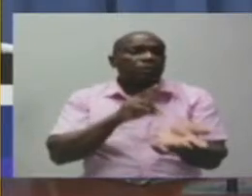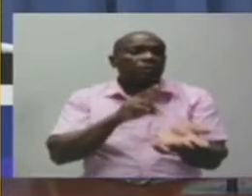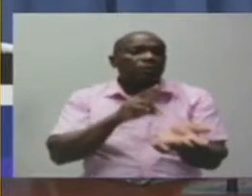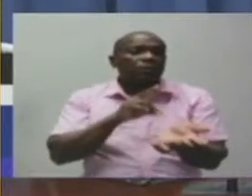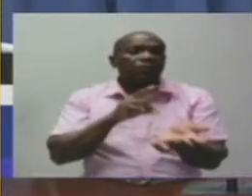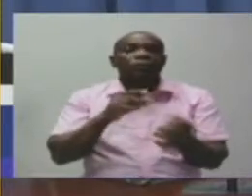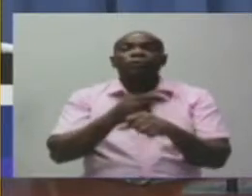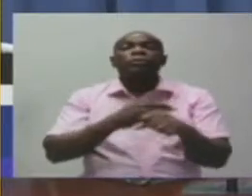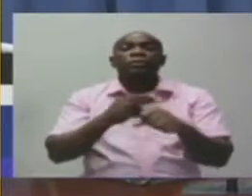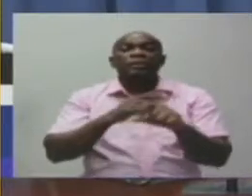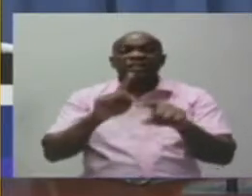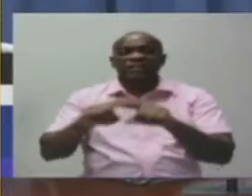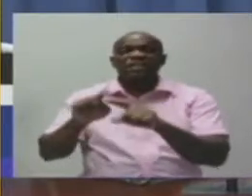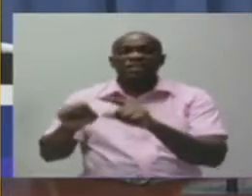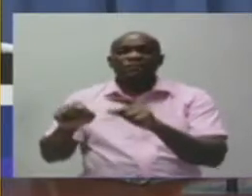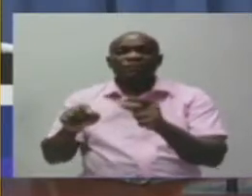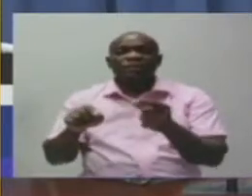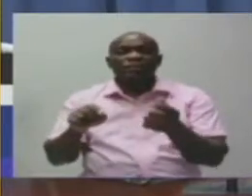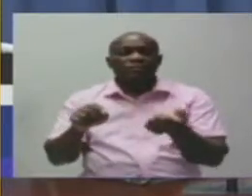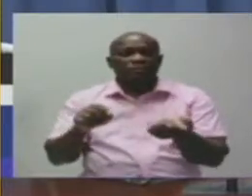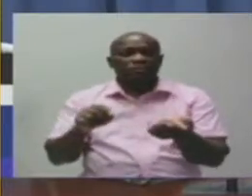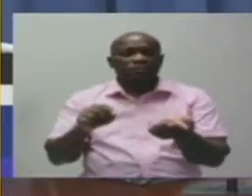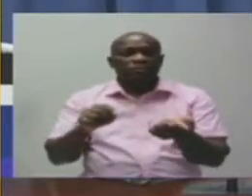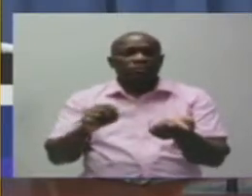drugs. 1, ivermectin.